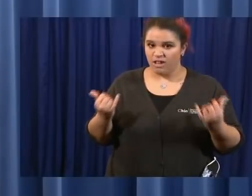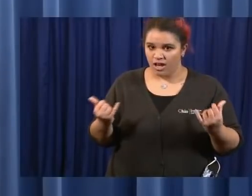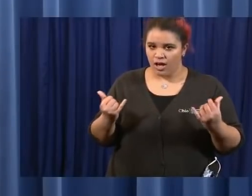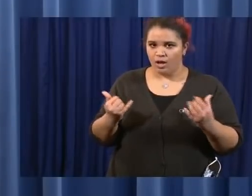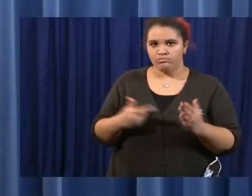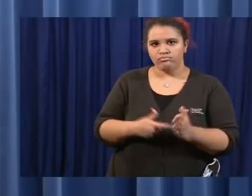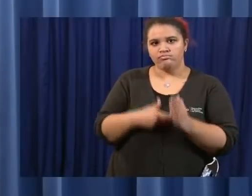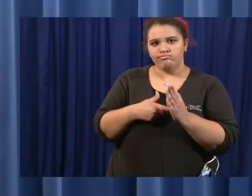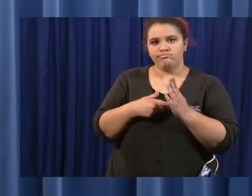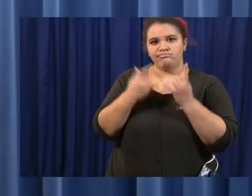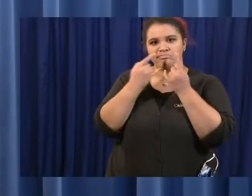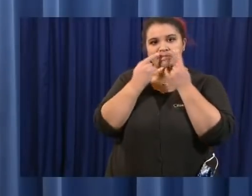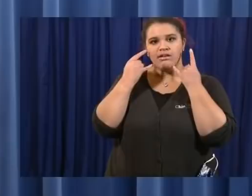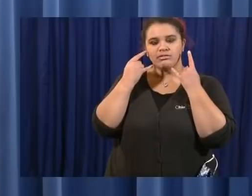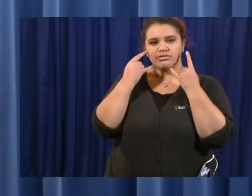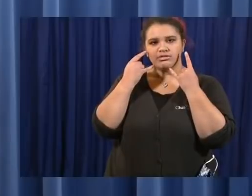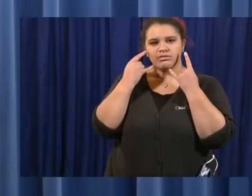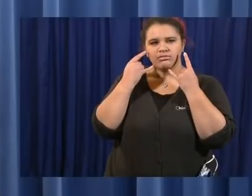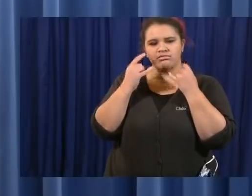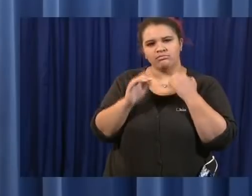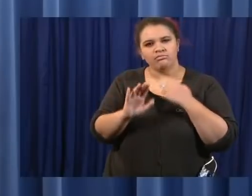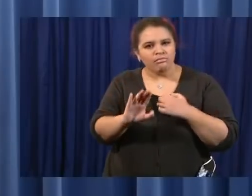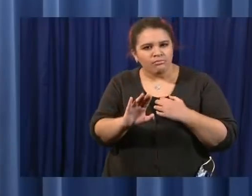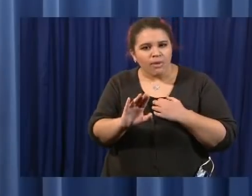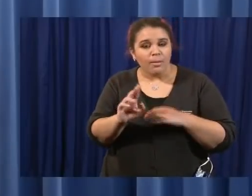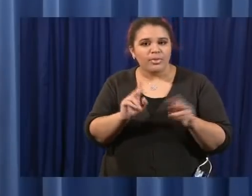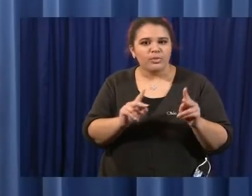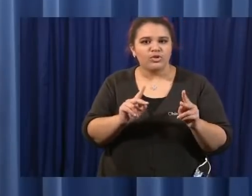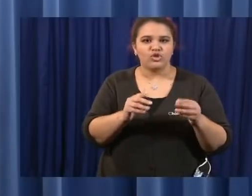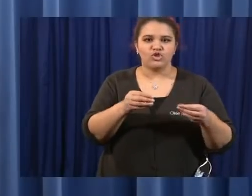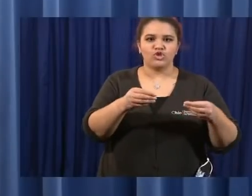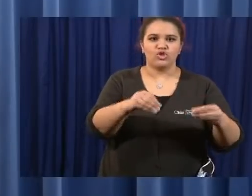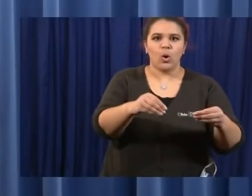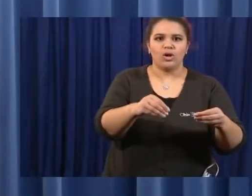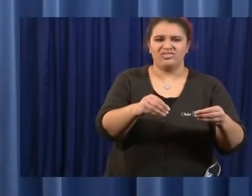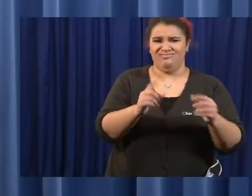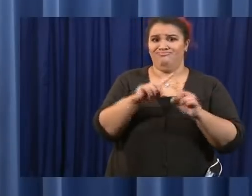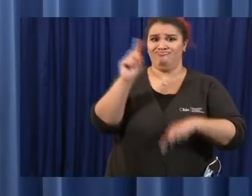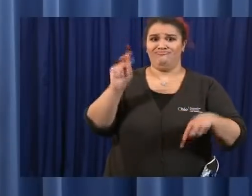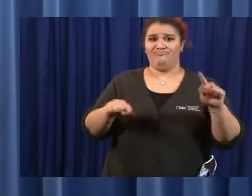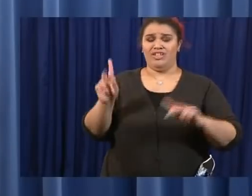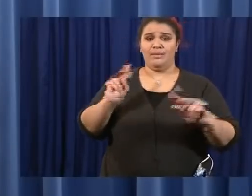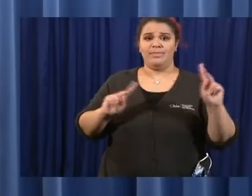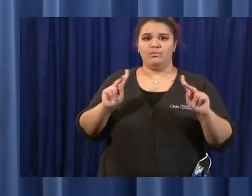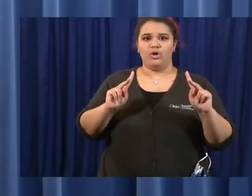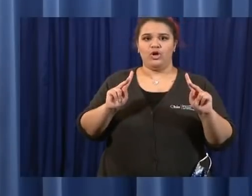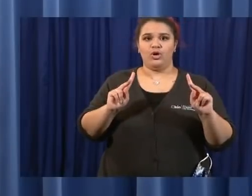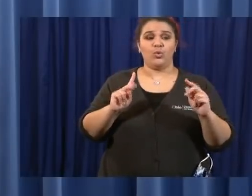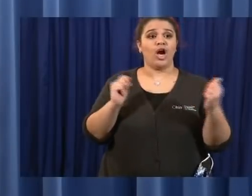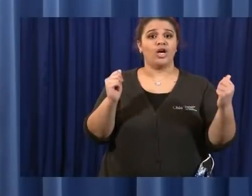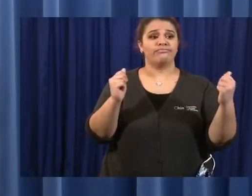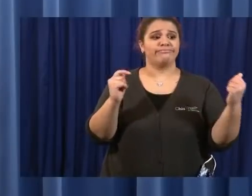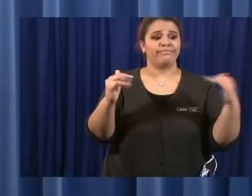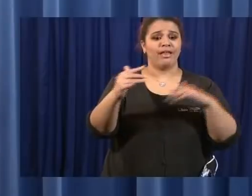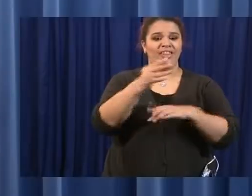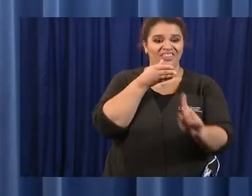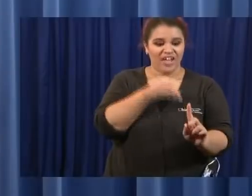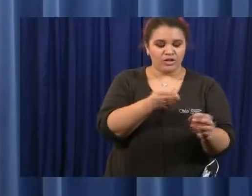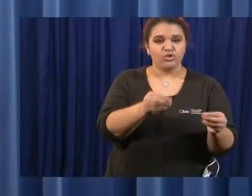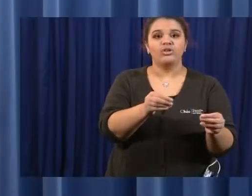wear masks when people in the stores, random people in the stores, it's just a recommendation?